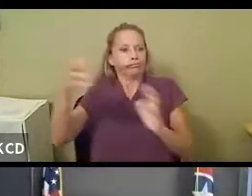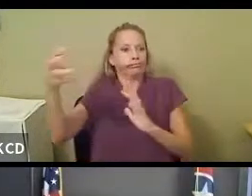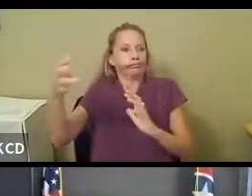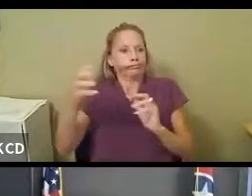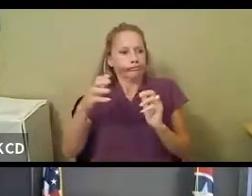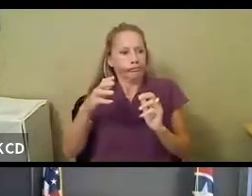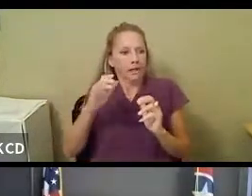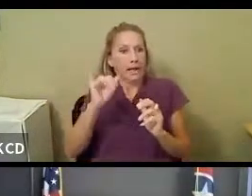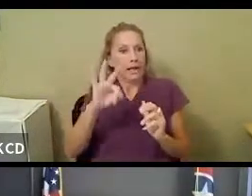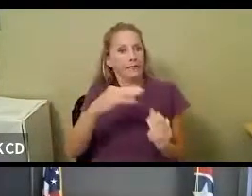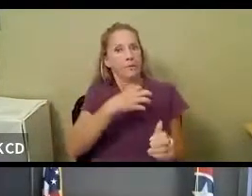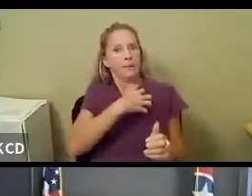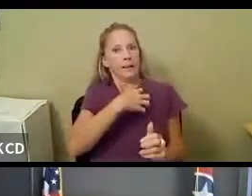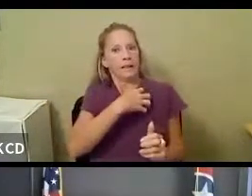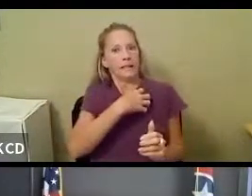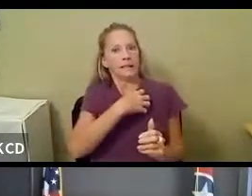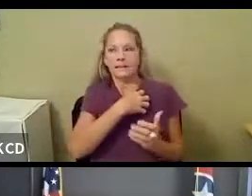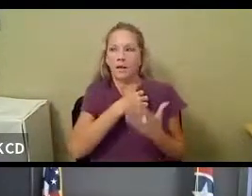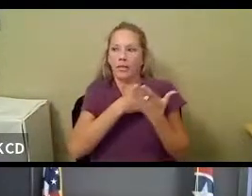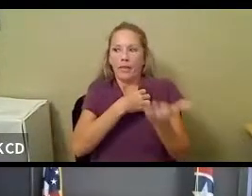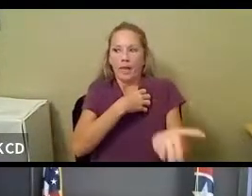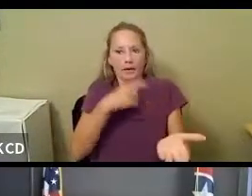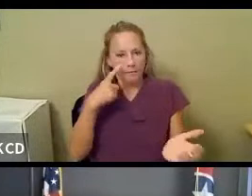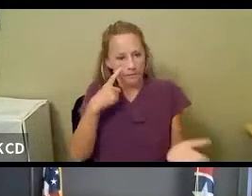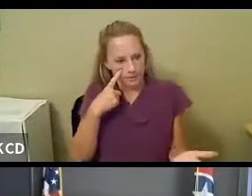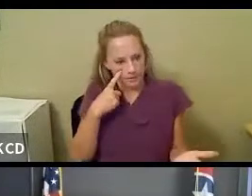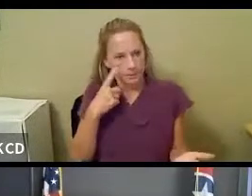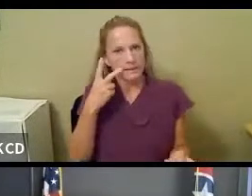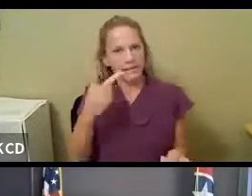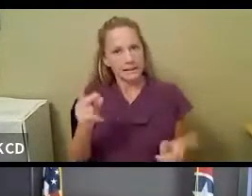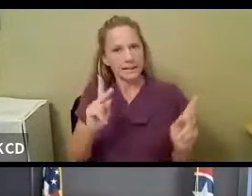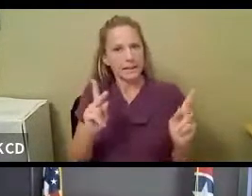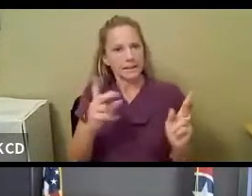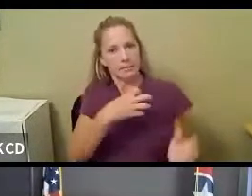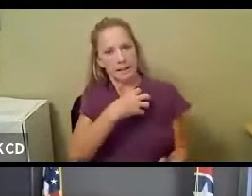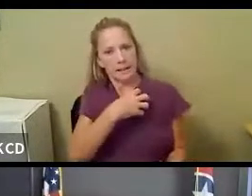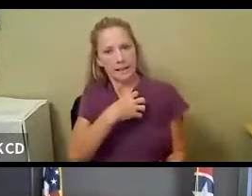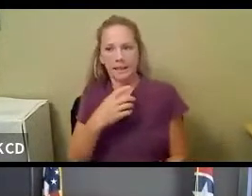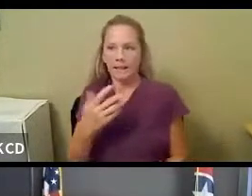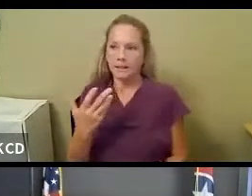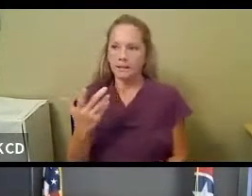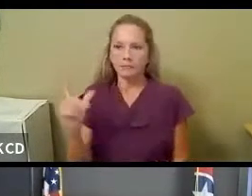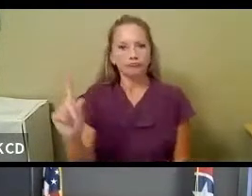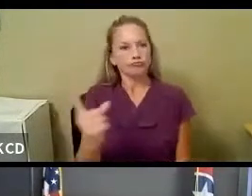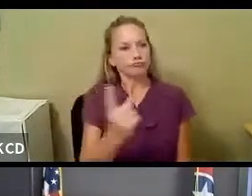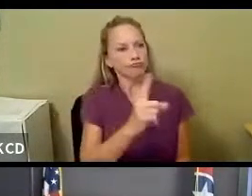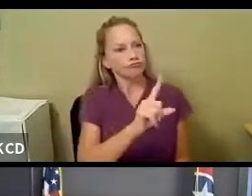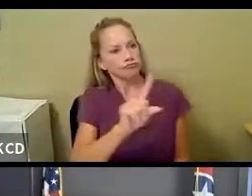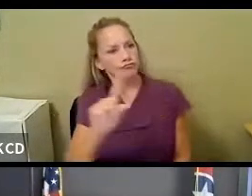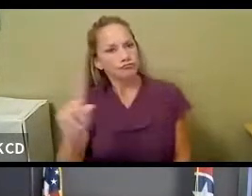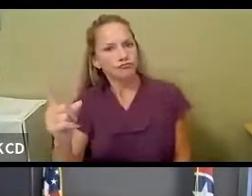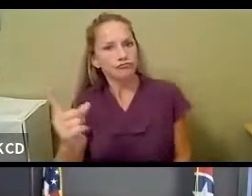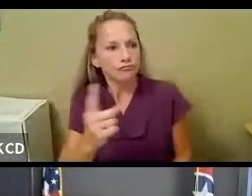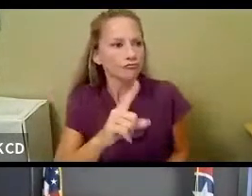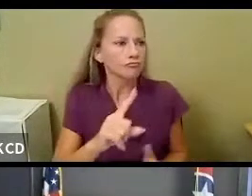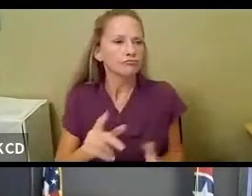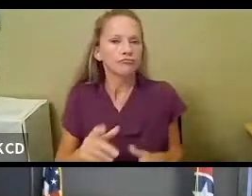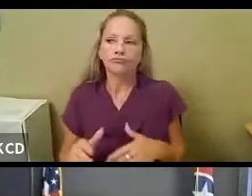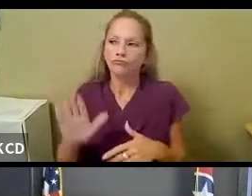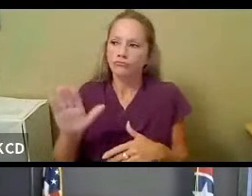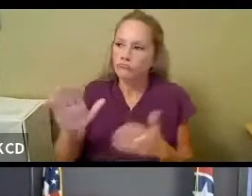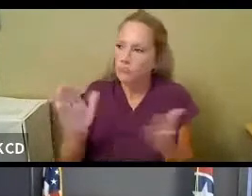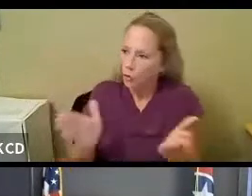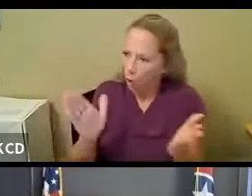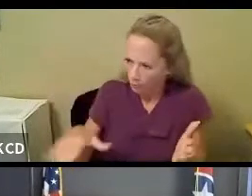officers, patrolling a public area and issuing the occasional citation with some friendly encouragement